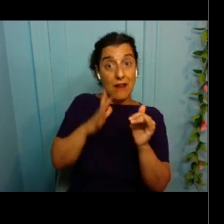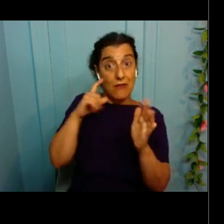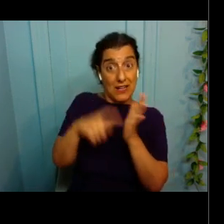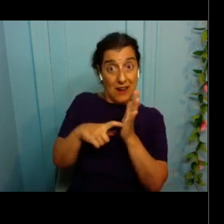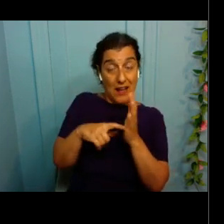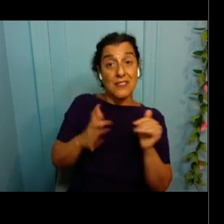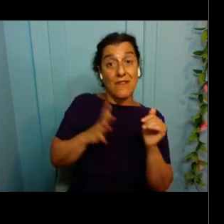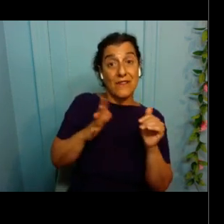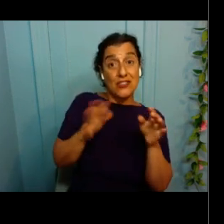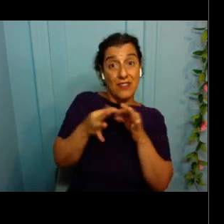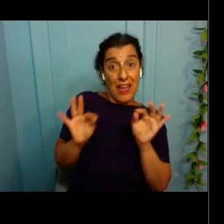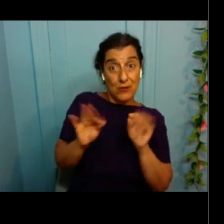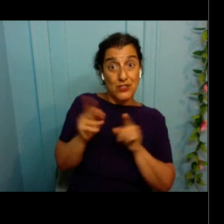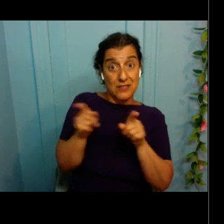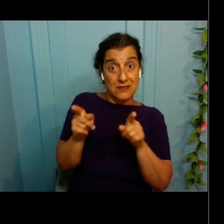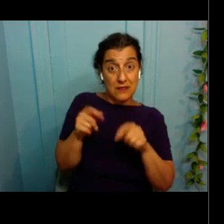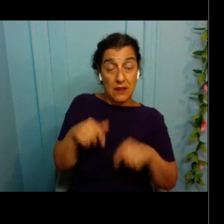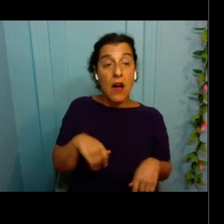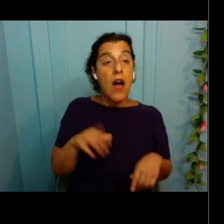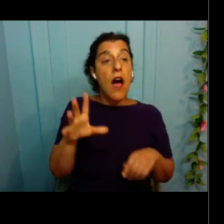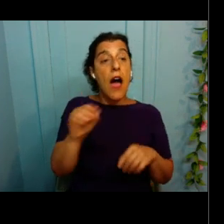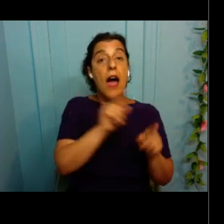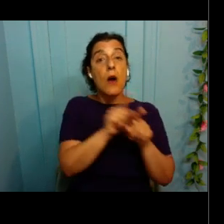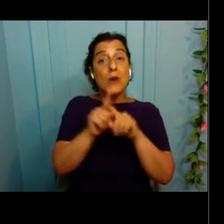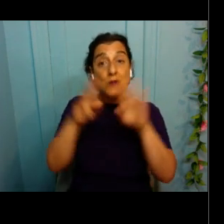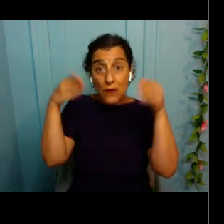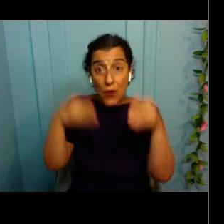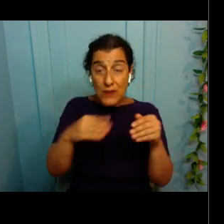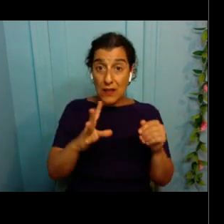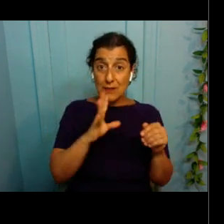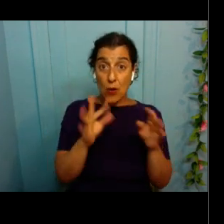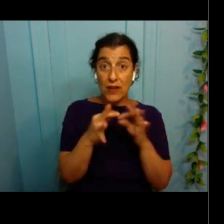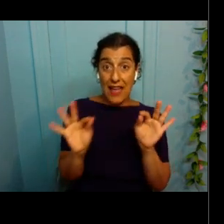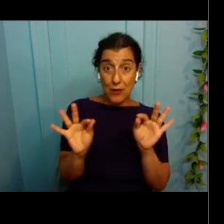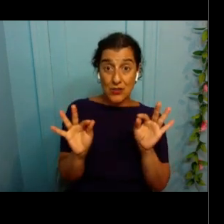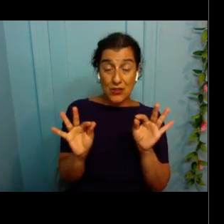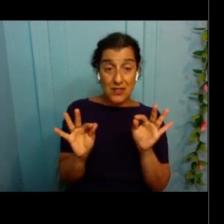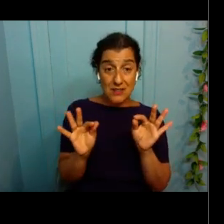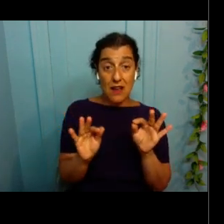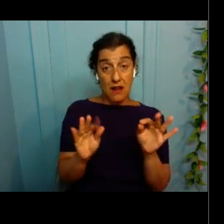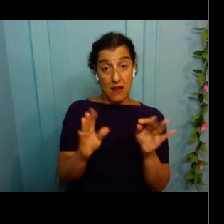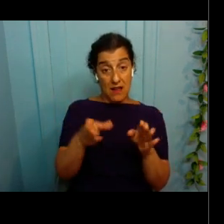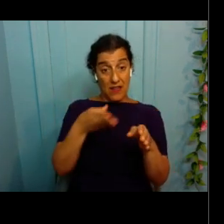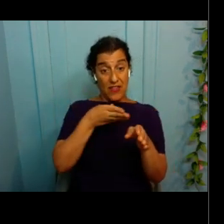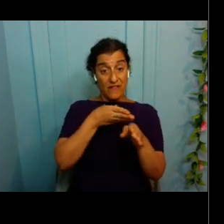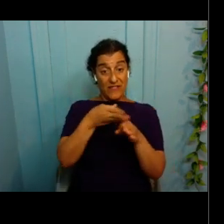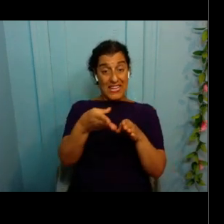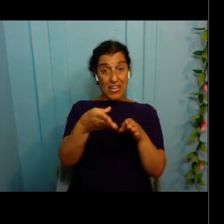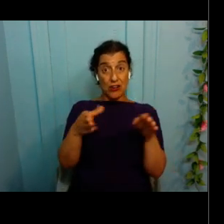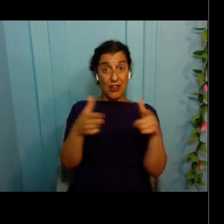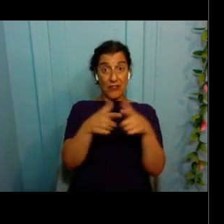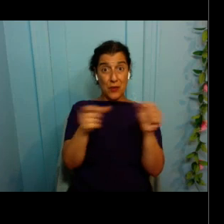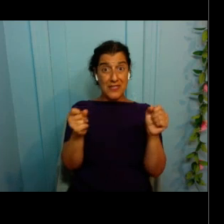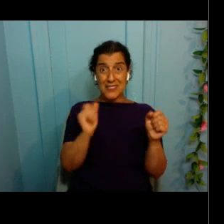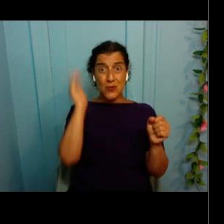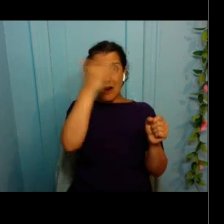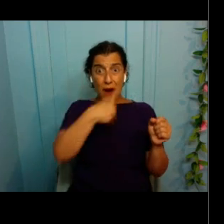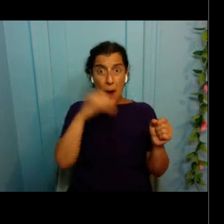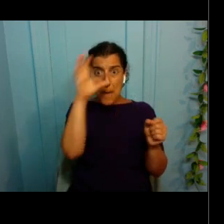And further, by focusing on spoken languages, the field of linguistics misses out on a huge amount of